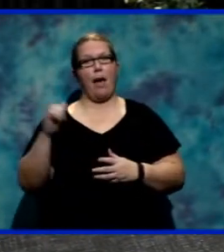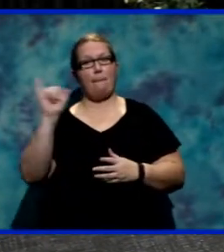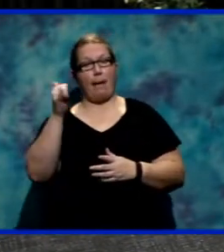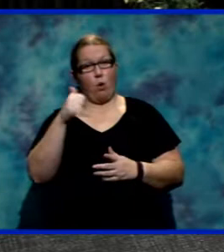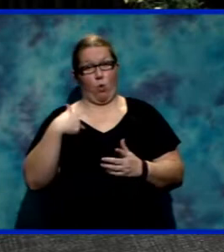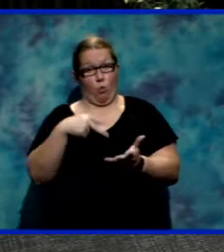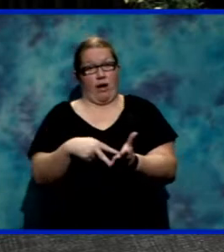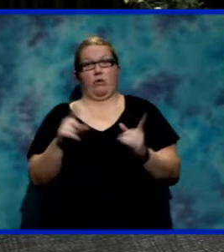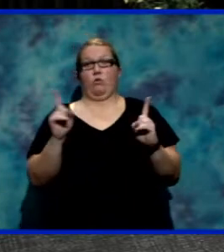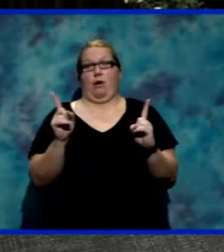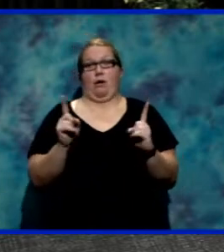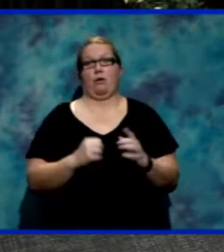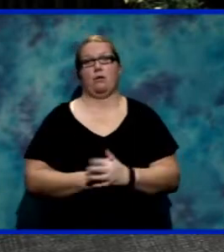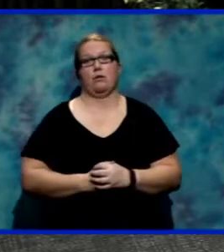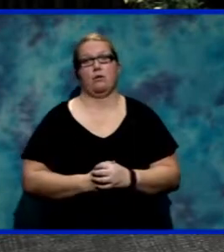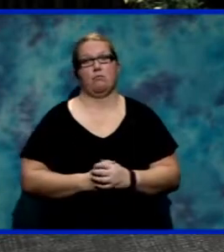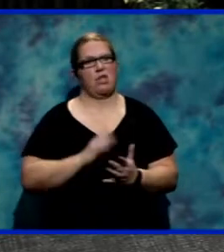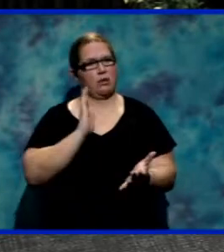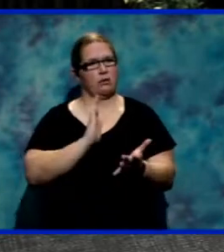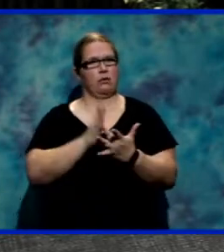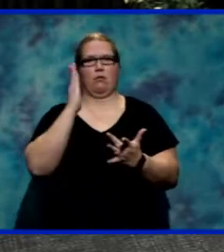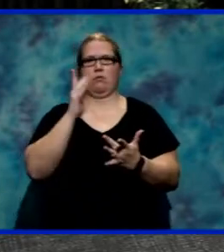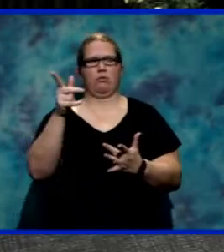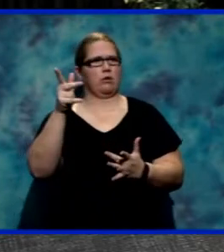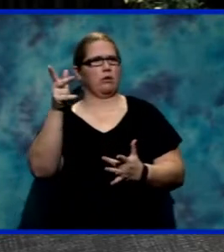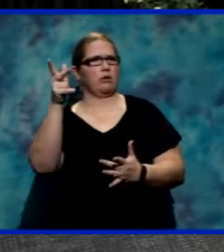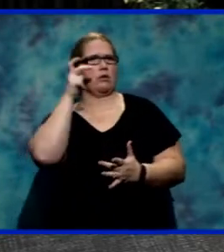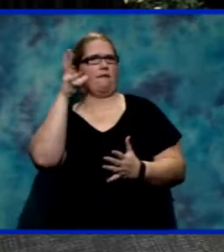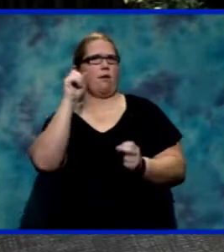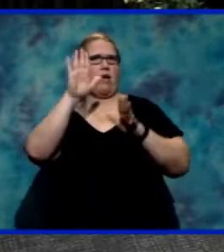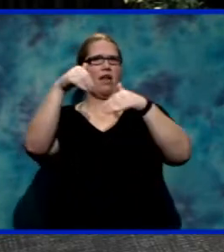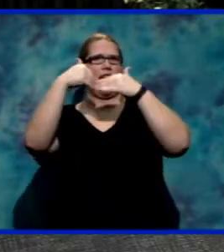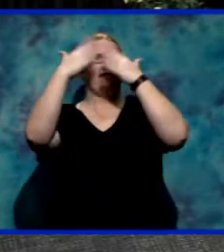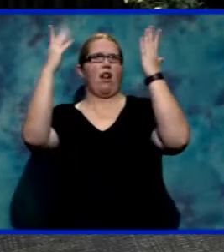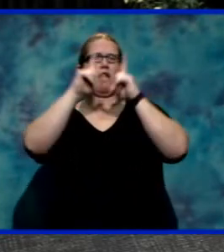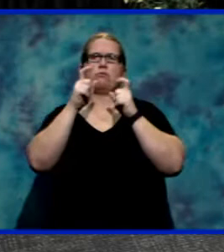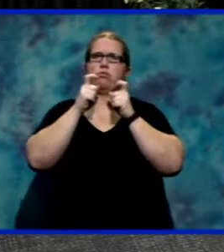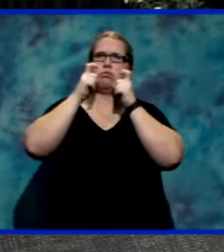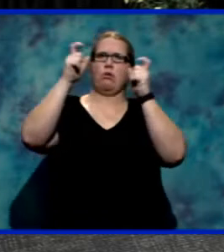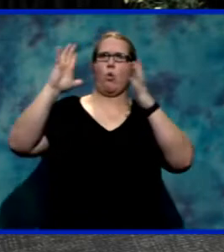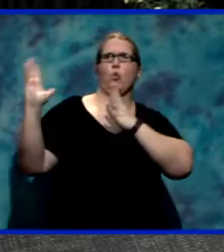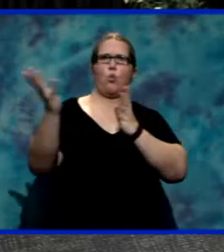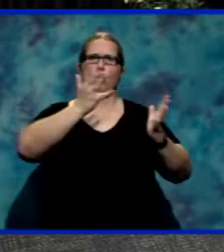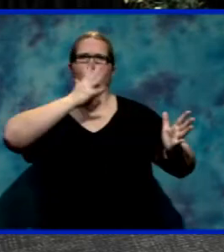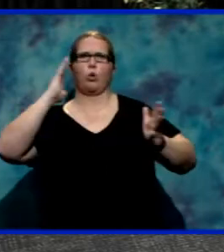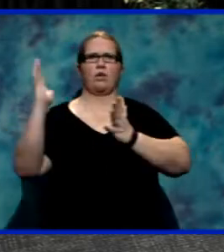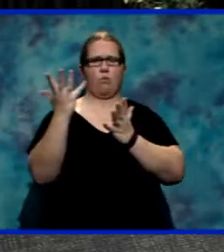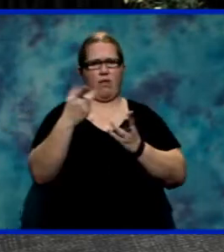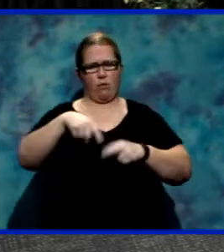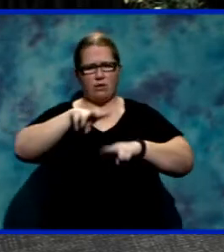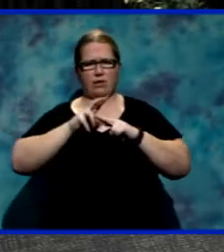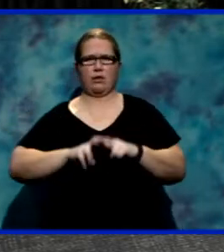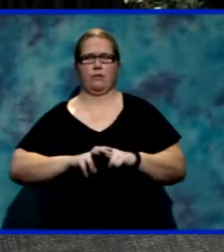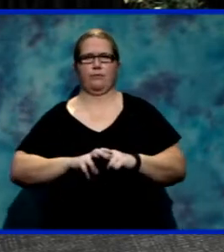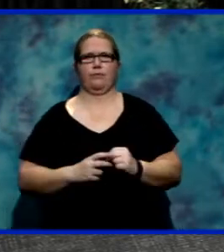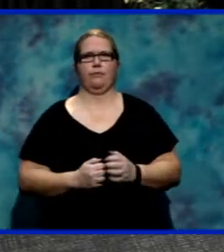today. And suddenly there was a sound from heaven like the roaring of a mighty windstorm, and it filled the house where they were sitting.